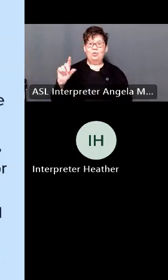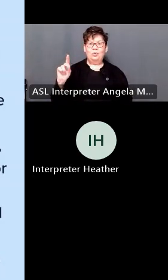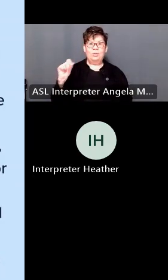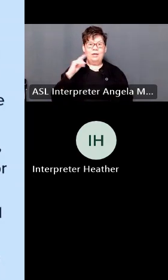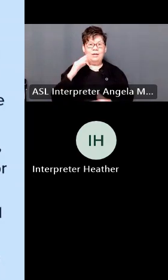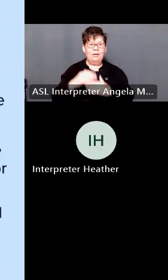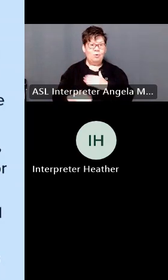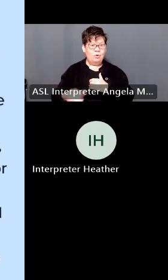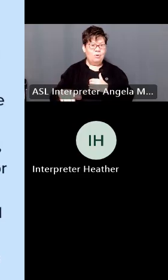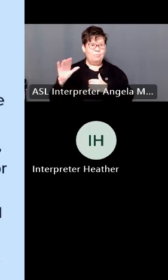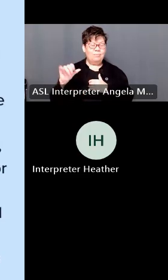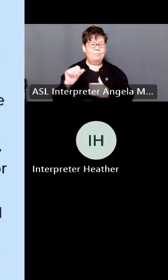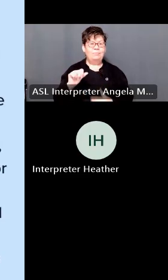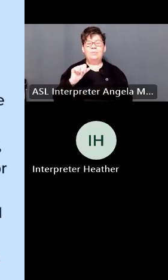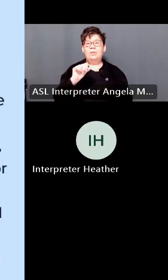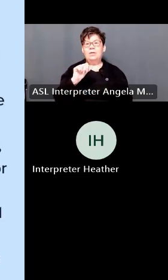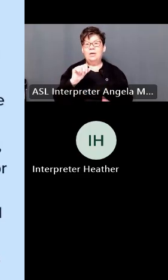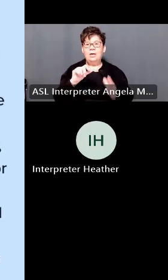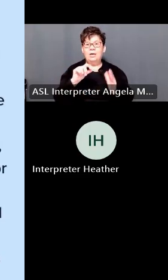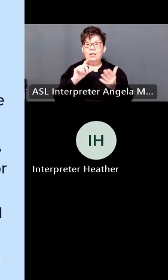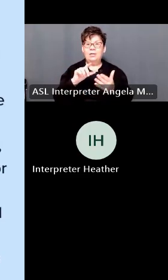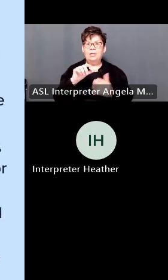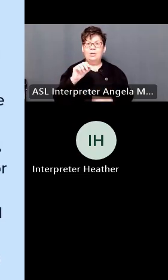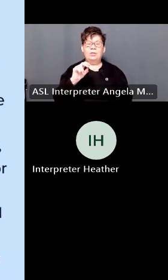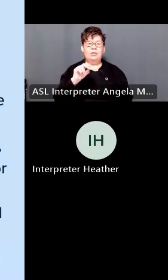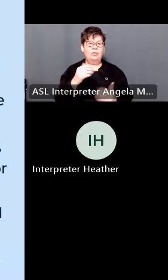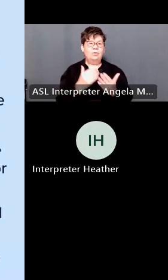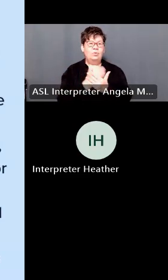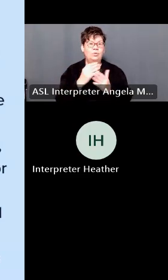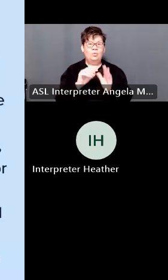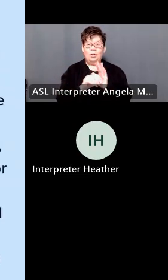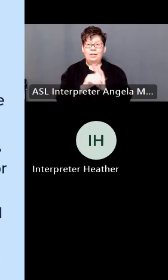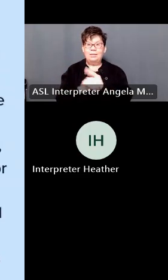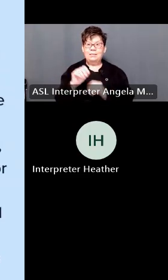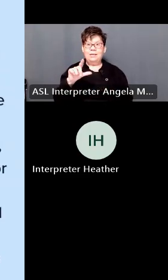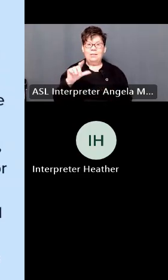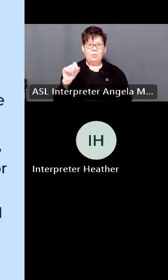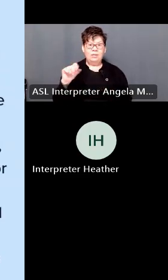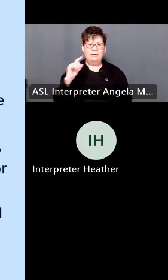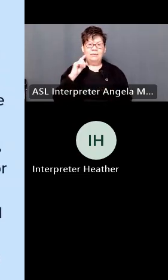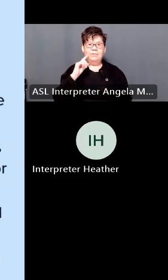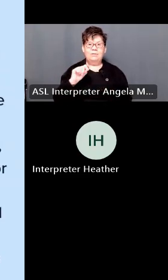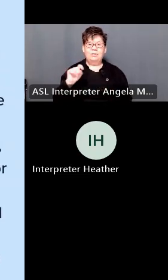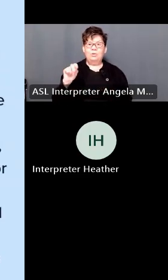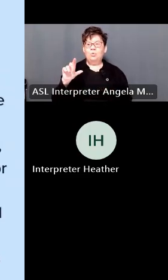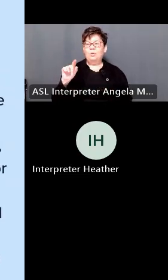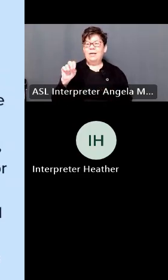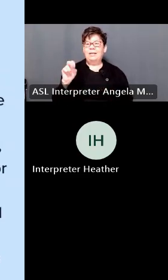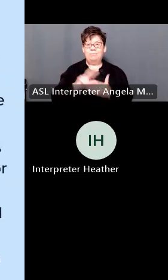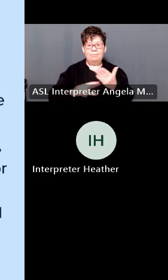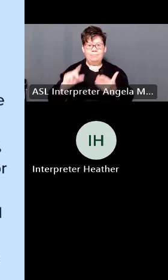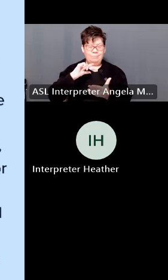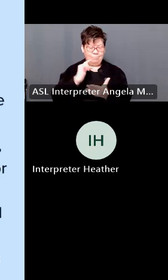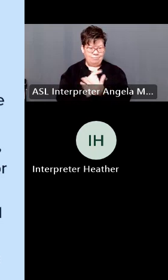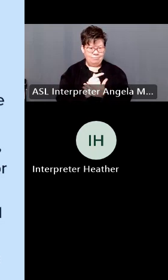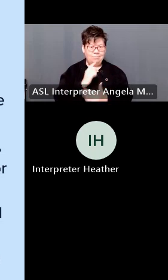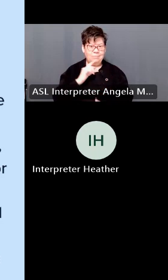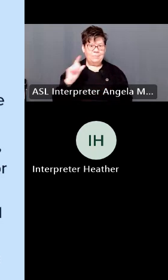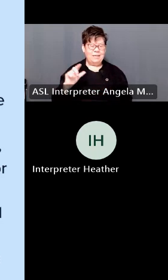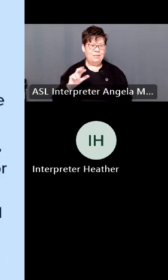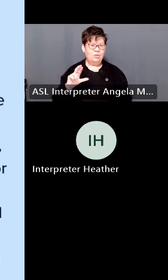in New Orleans, Louisiana. He completed medical school and public health school at Tulane University and completed a